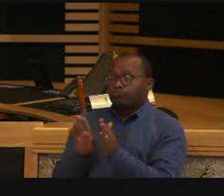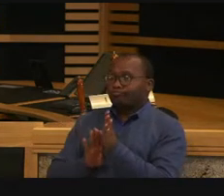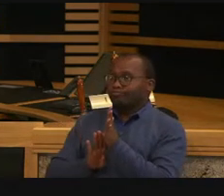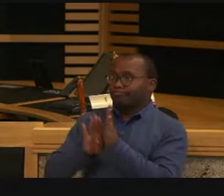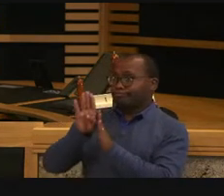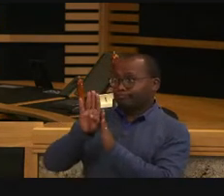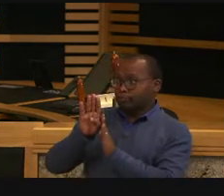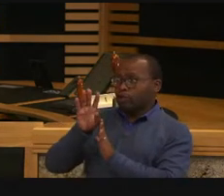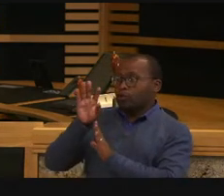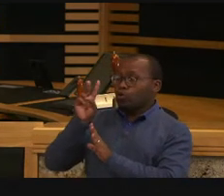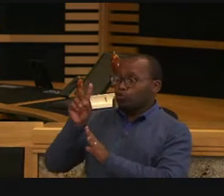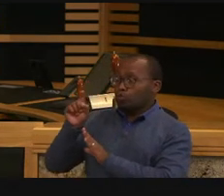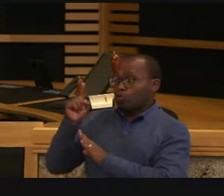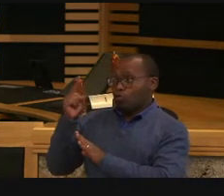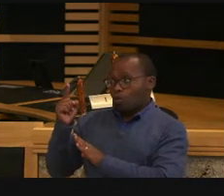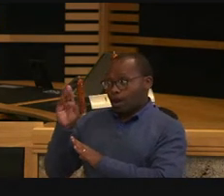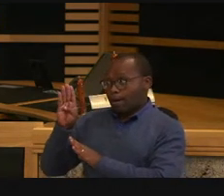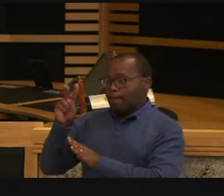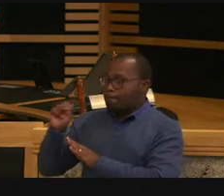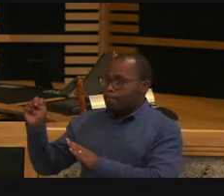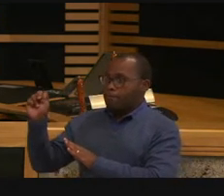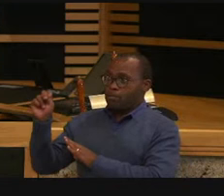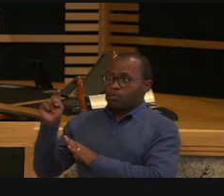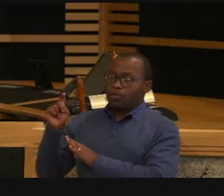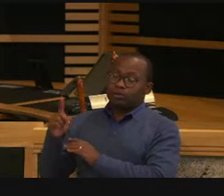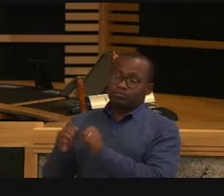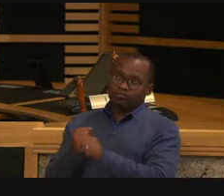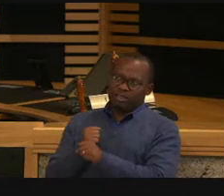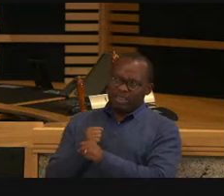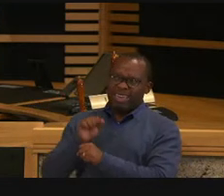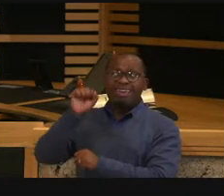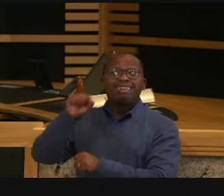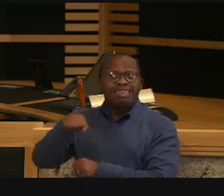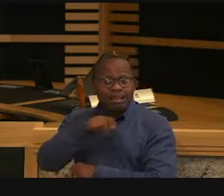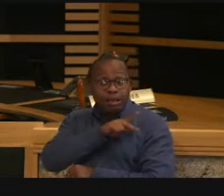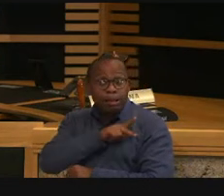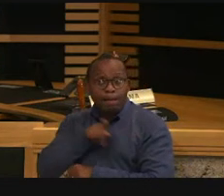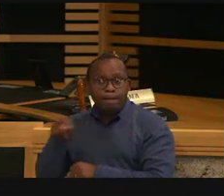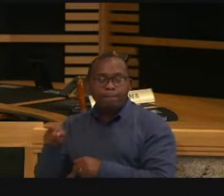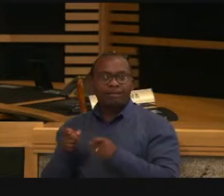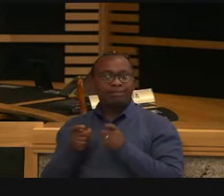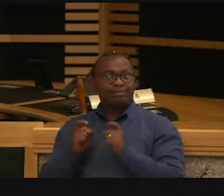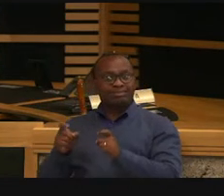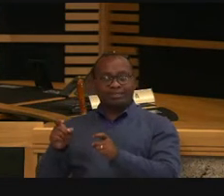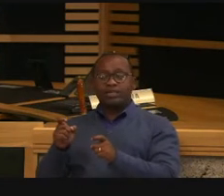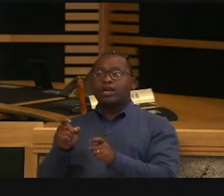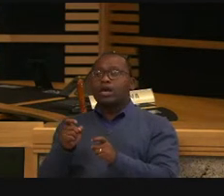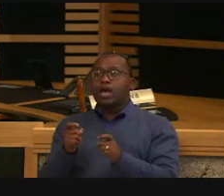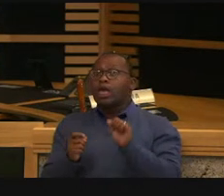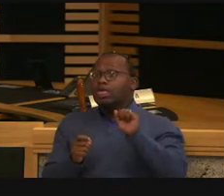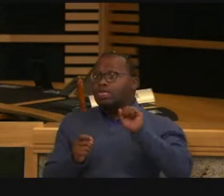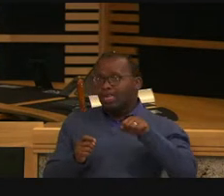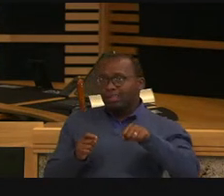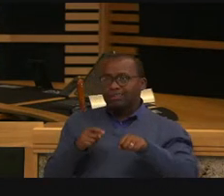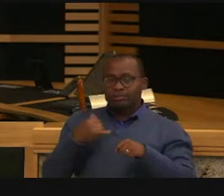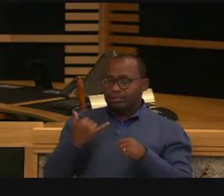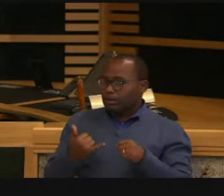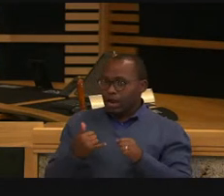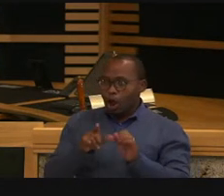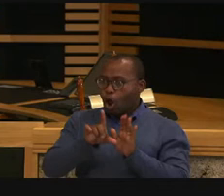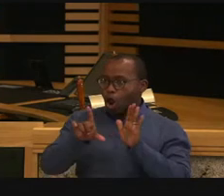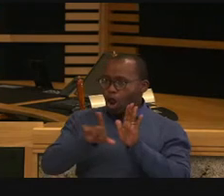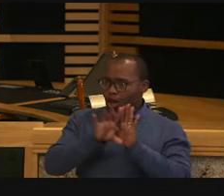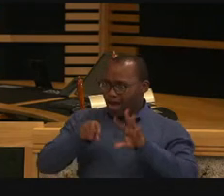year. According to the Premier, even though he was quick to point out that it is still illegal to buy and sell cannabis and various cannabis